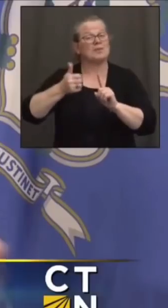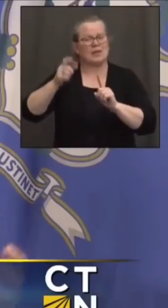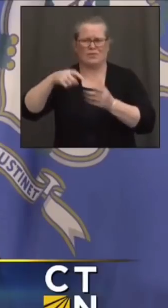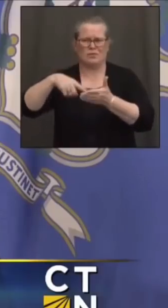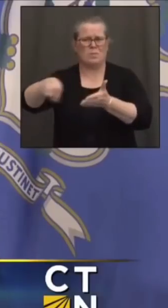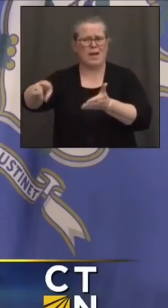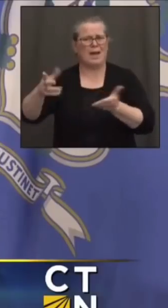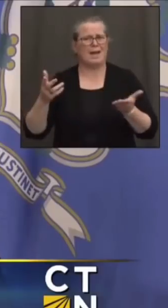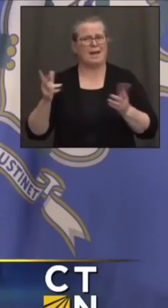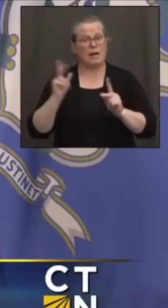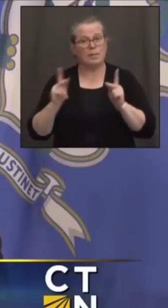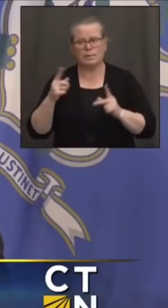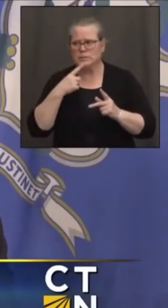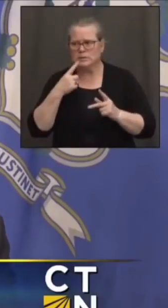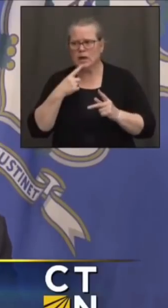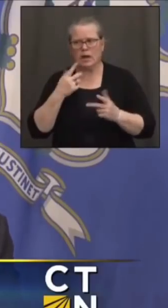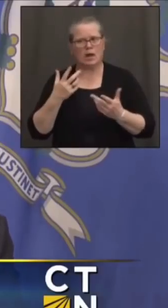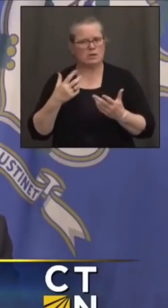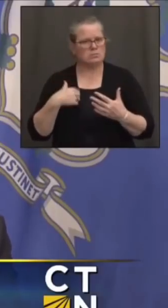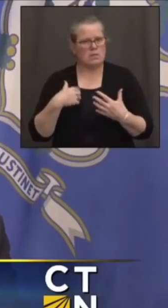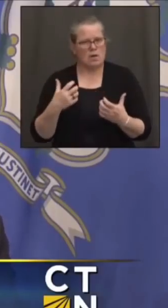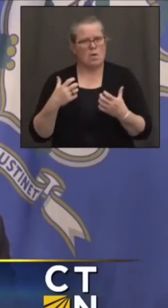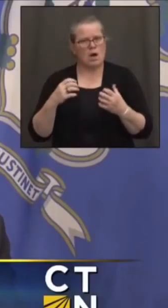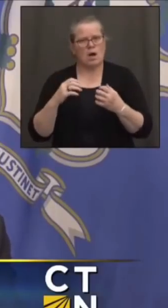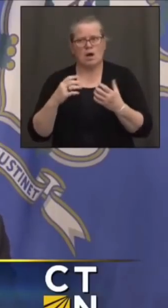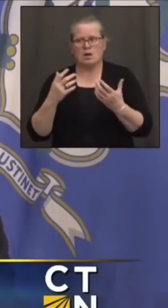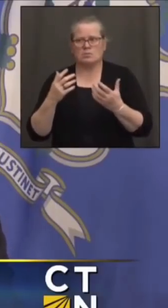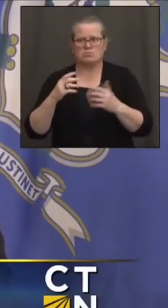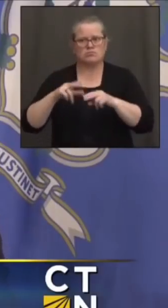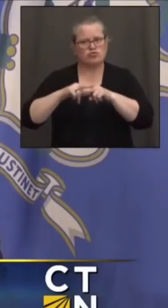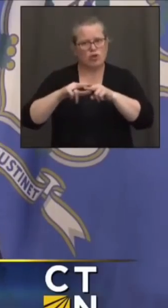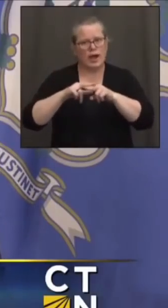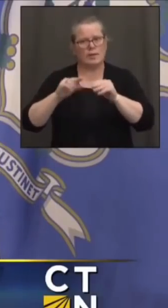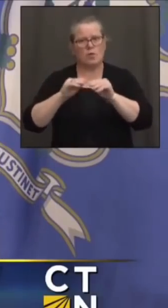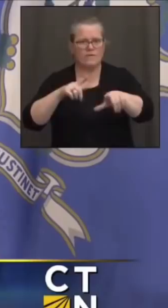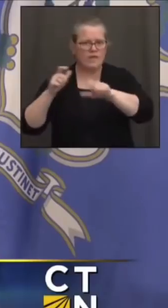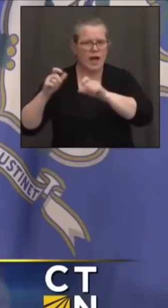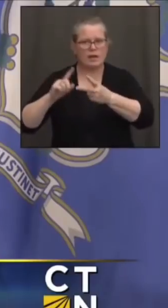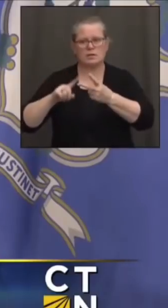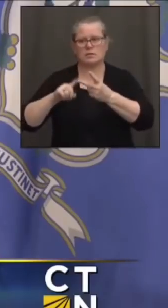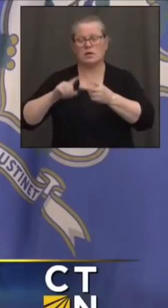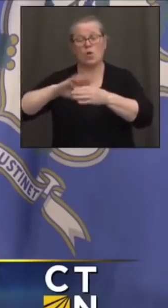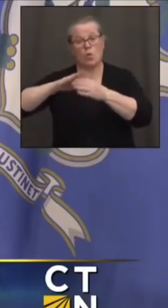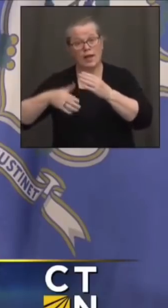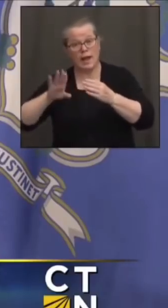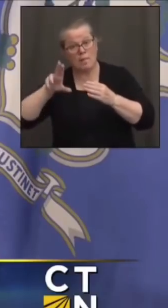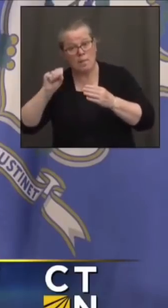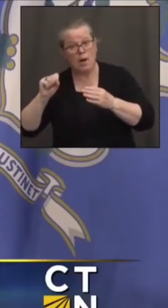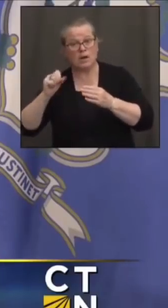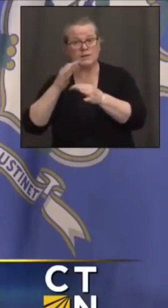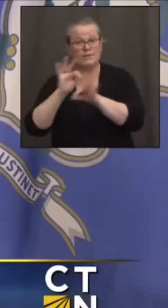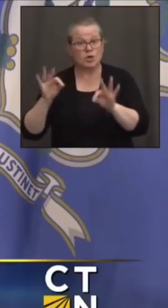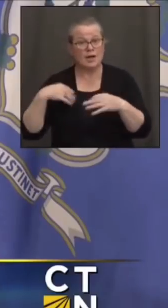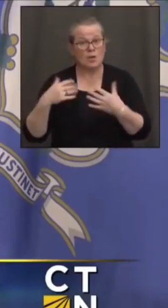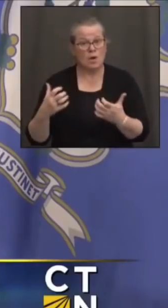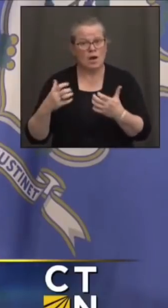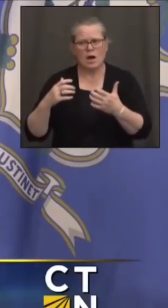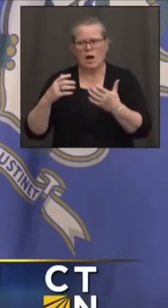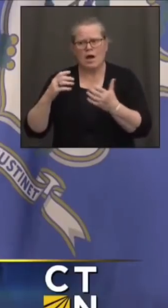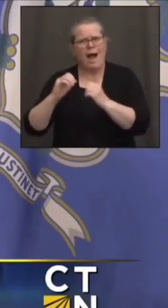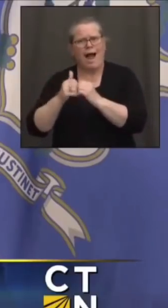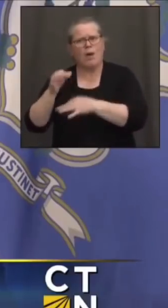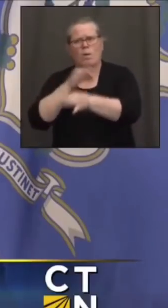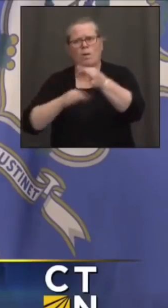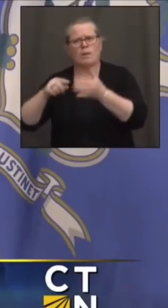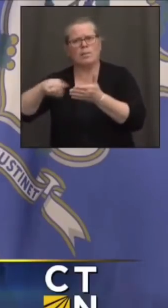trying. Everybody says, I want, to speed up the rails and I want free bus service on weekends. Find another way to pay for it. They're having the